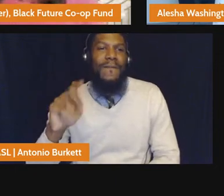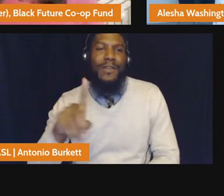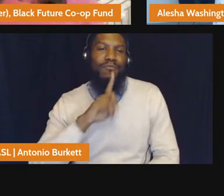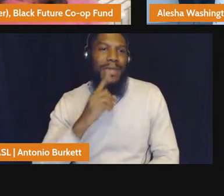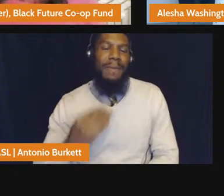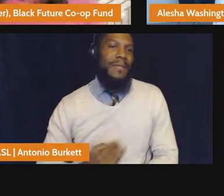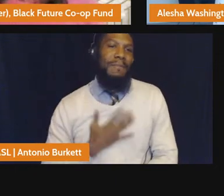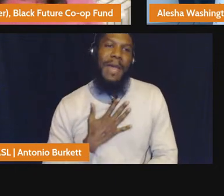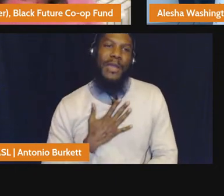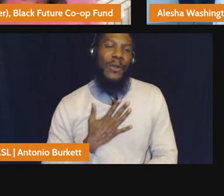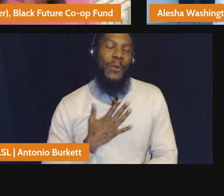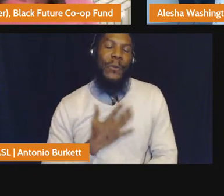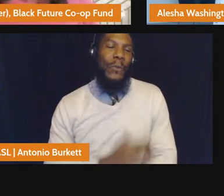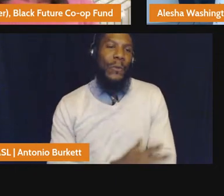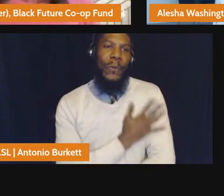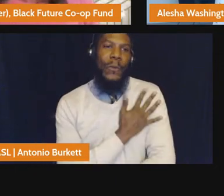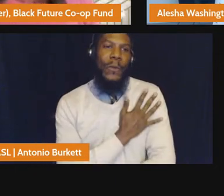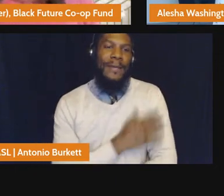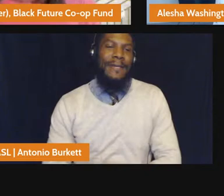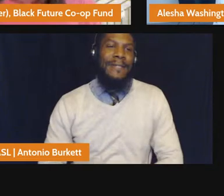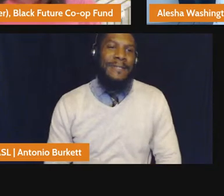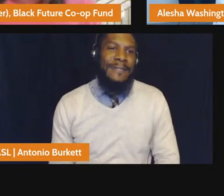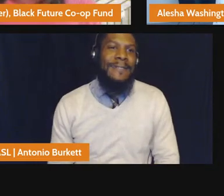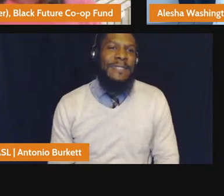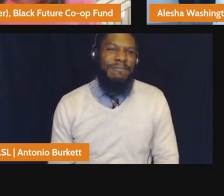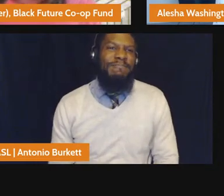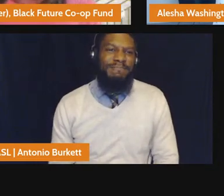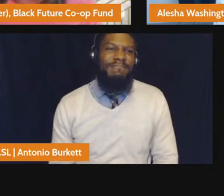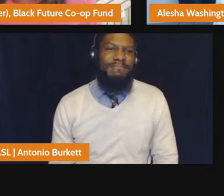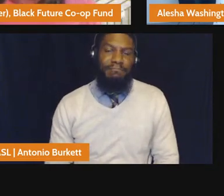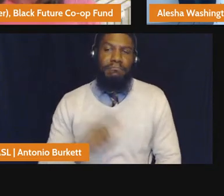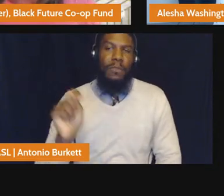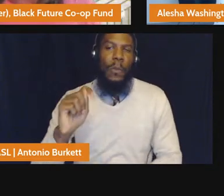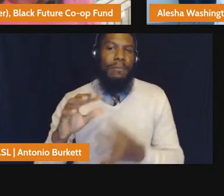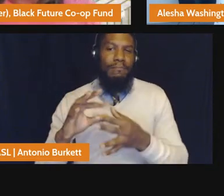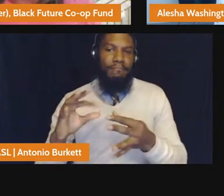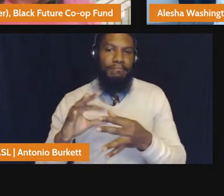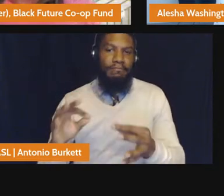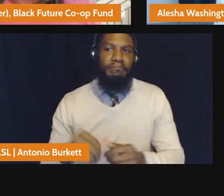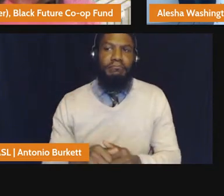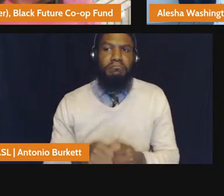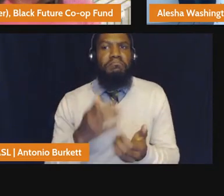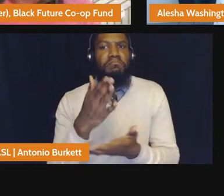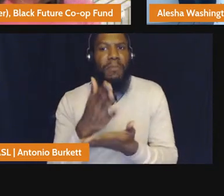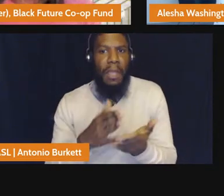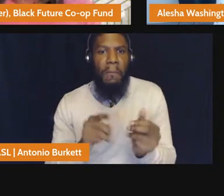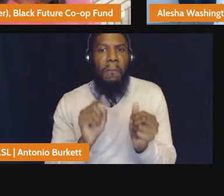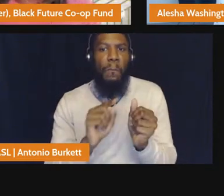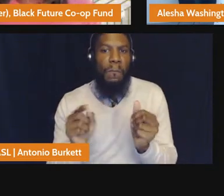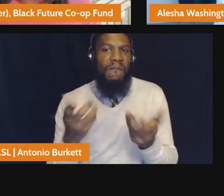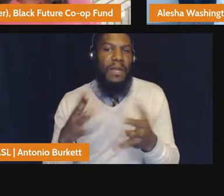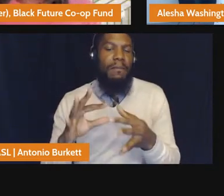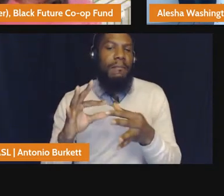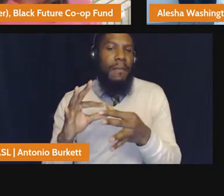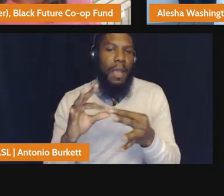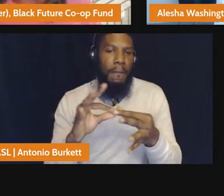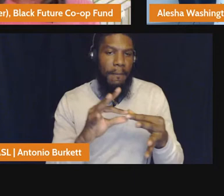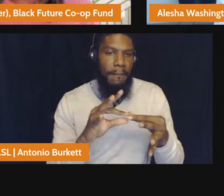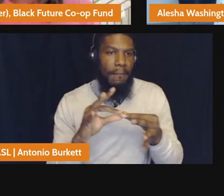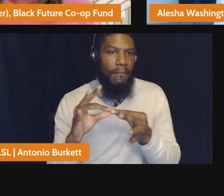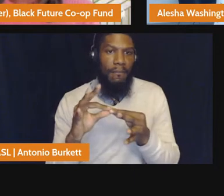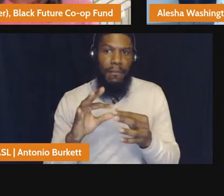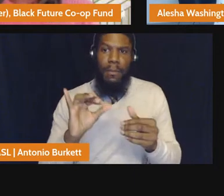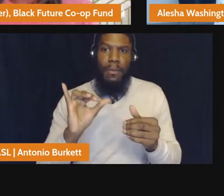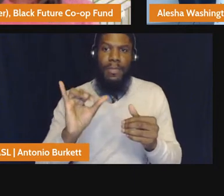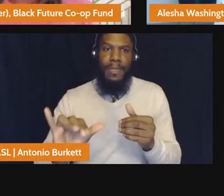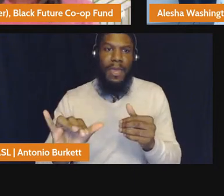Thank you. And I think, as you all have already commented, there are ways to get to that feeling good and